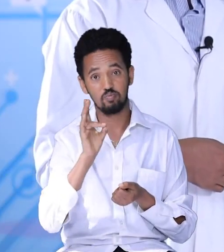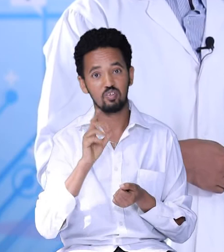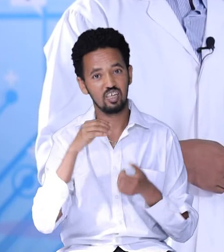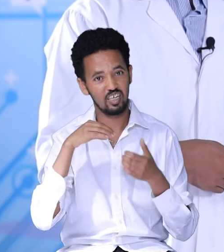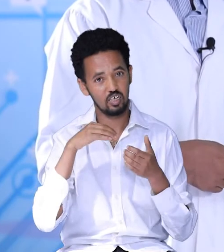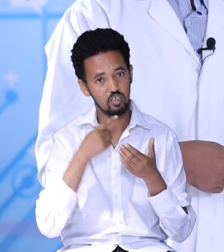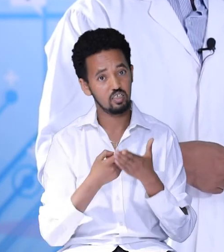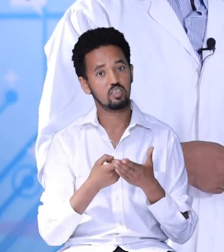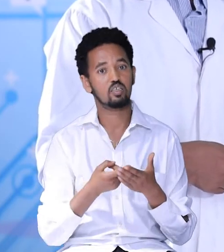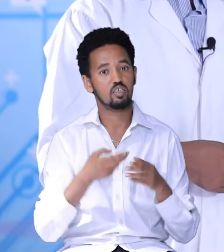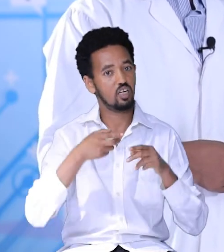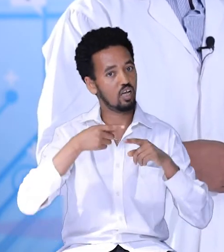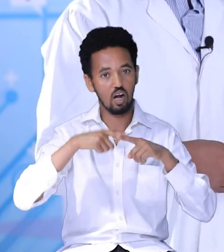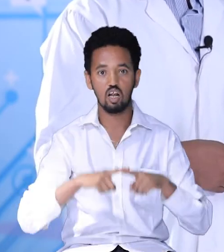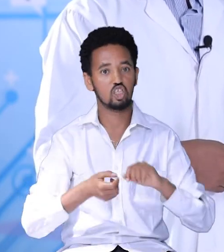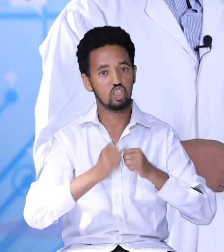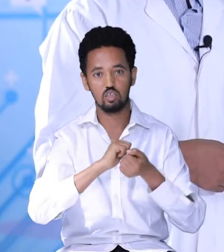This is a great change.